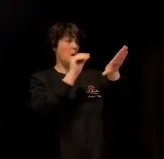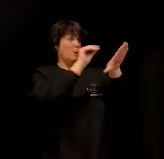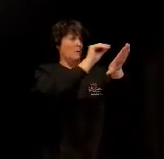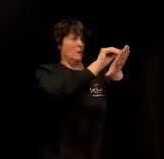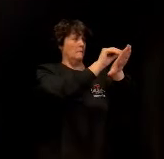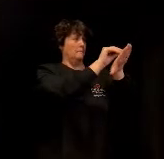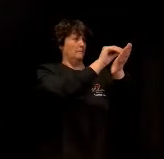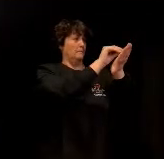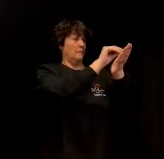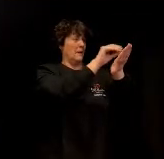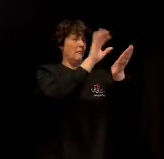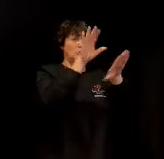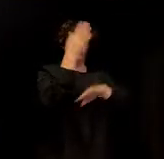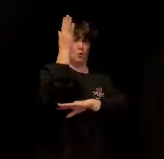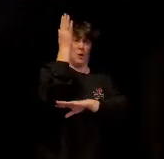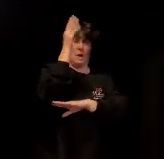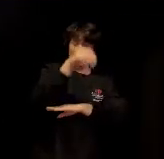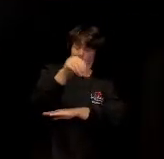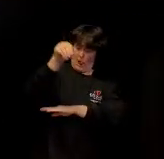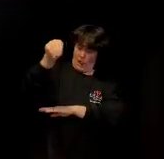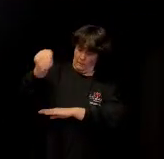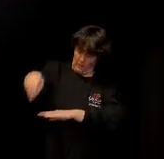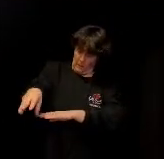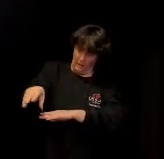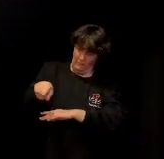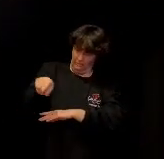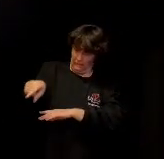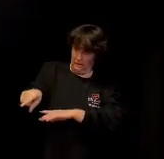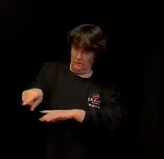I'm going to put that tree there.